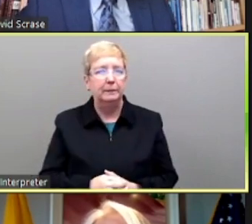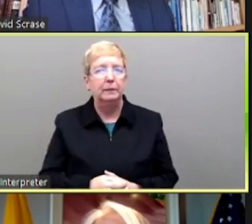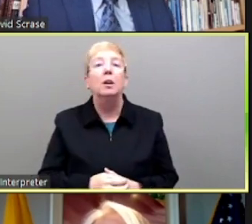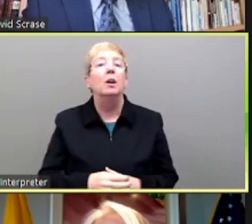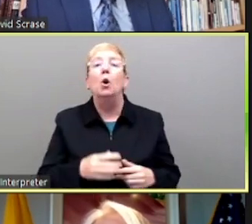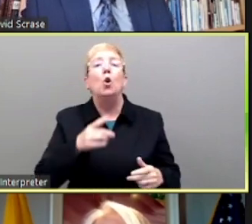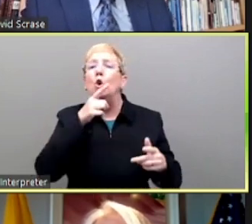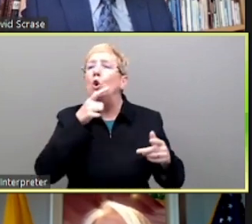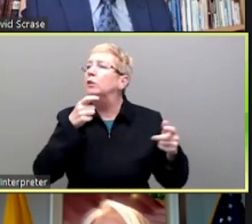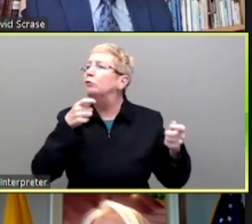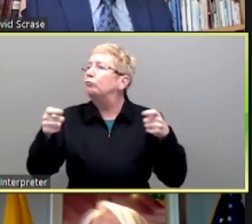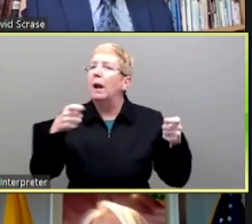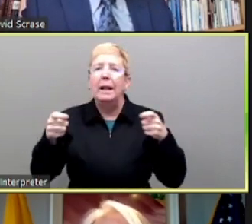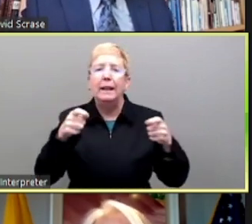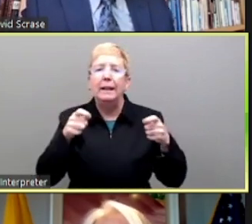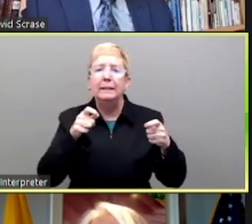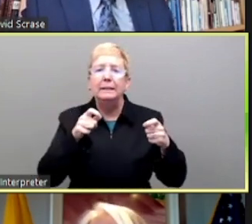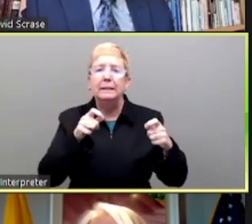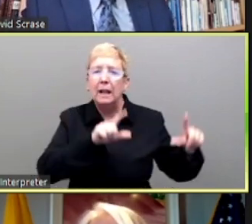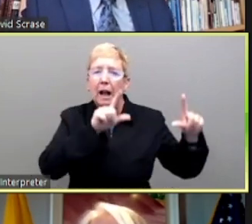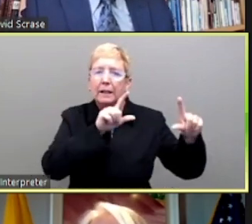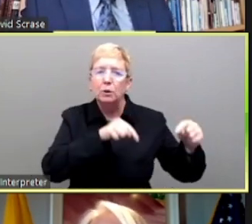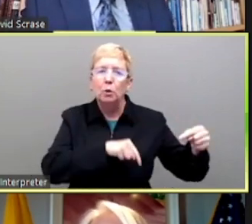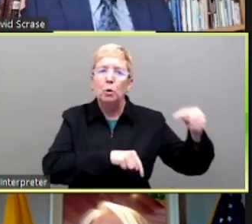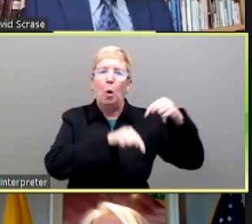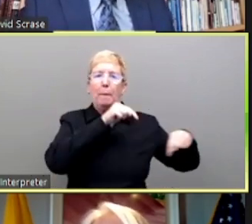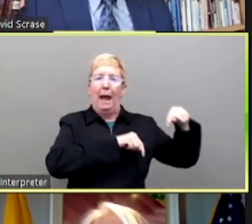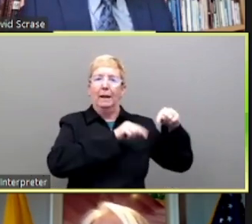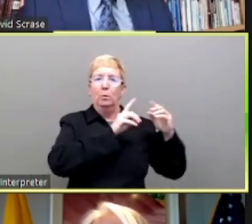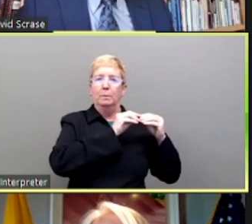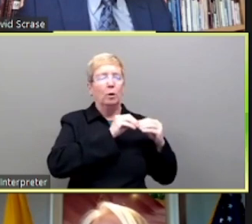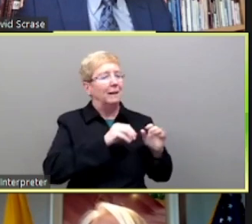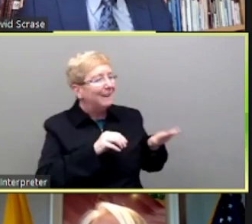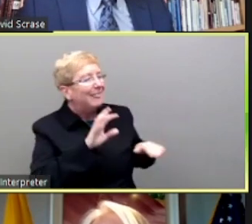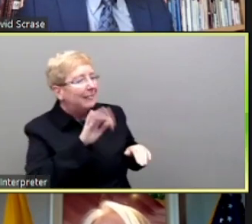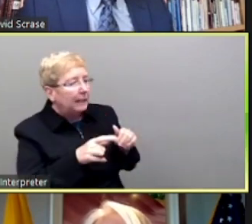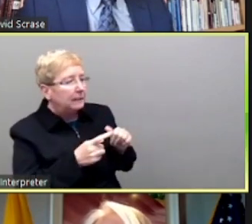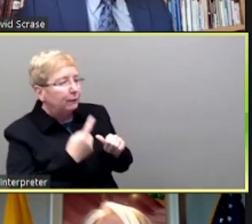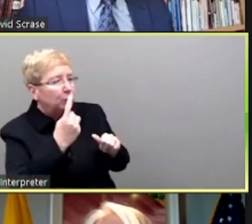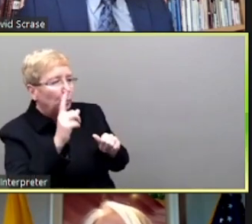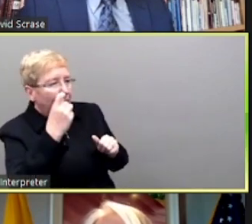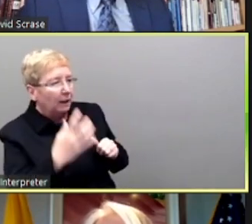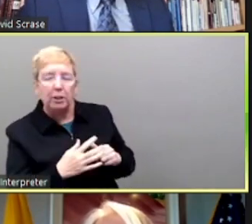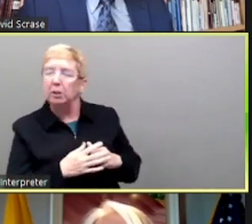Whoever's doing the slides needs to go back one slide. That's the first slide, Governor. All right.